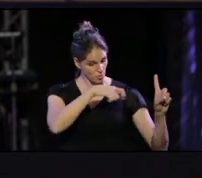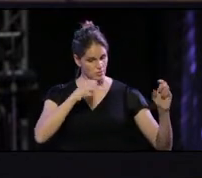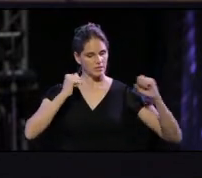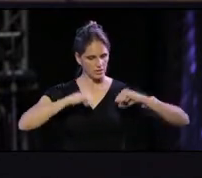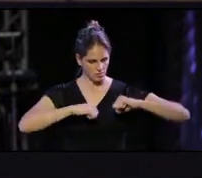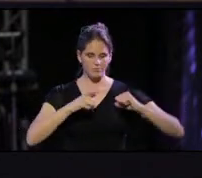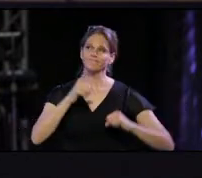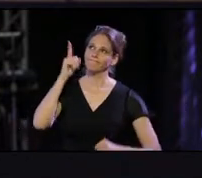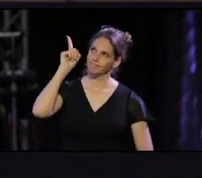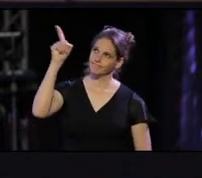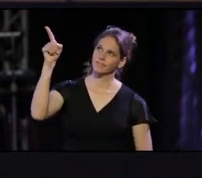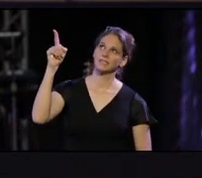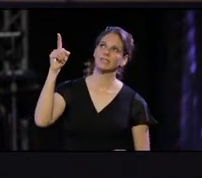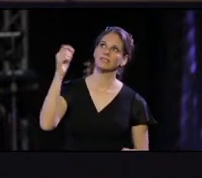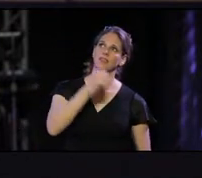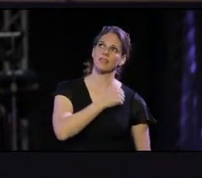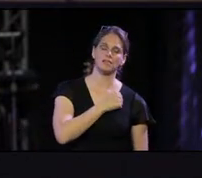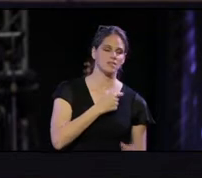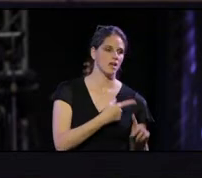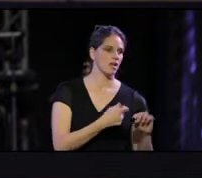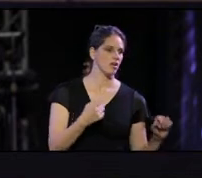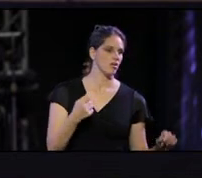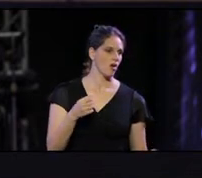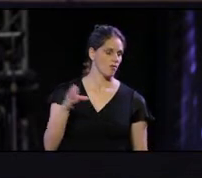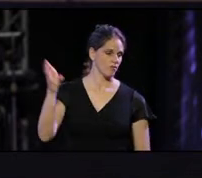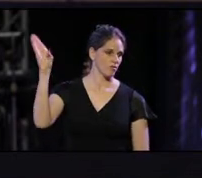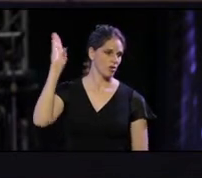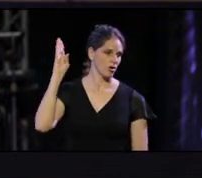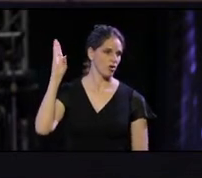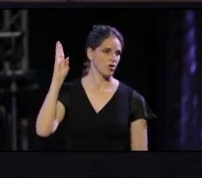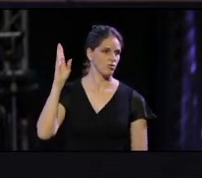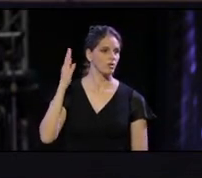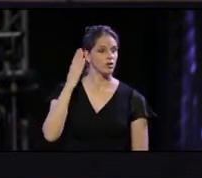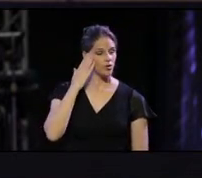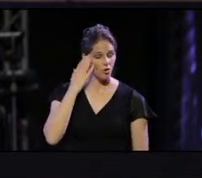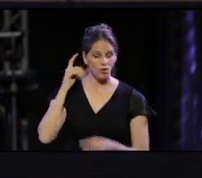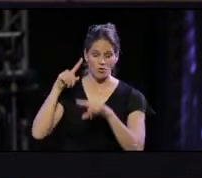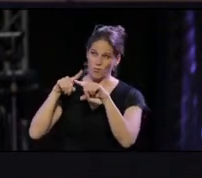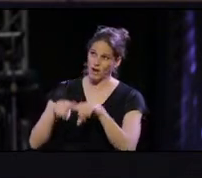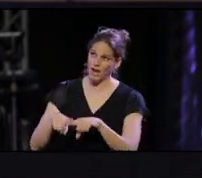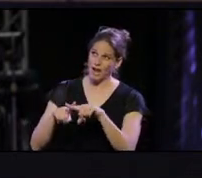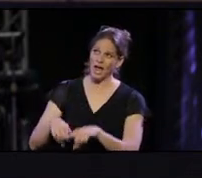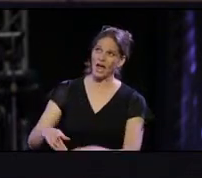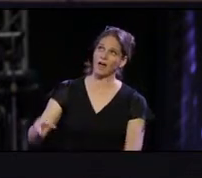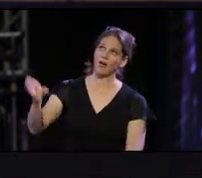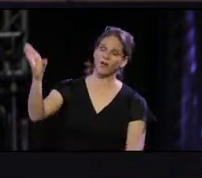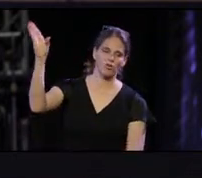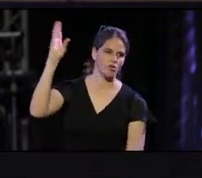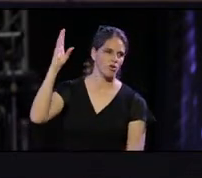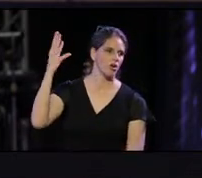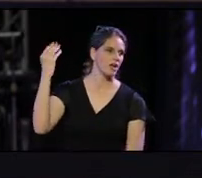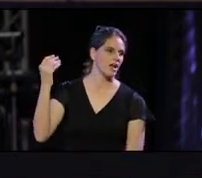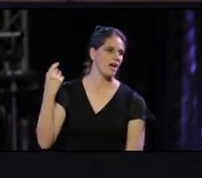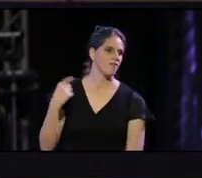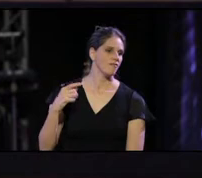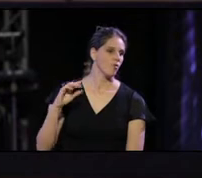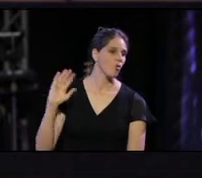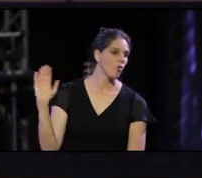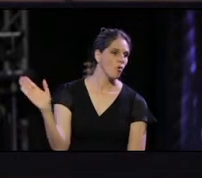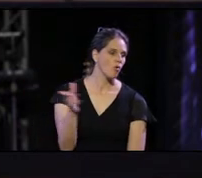and they in God. And so we know and rely on the love God has